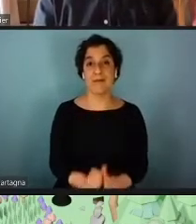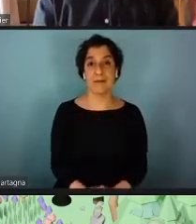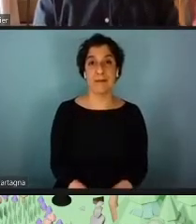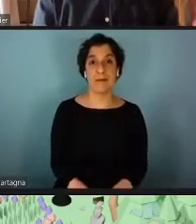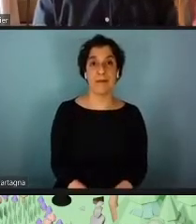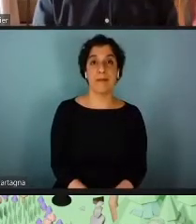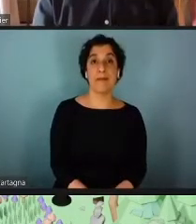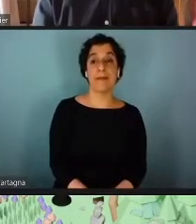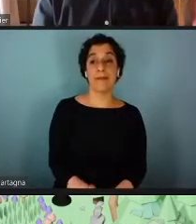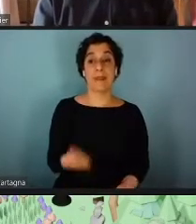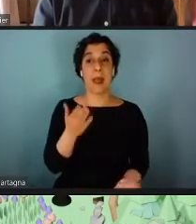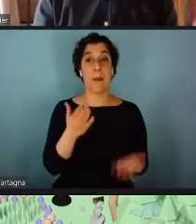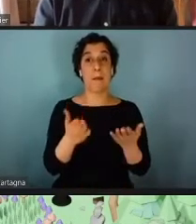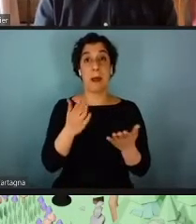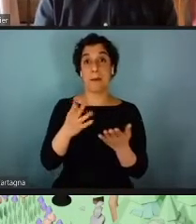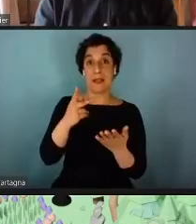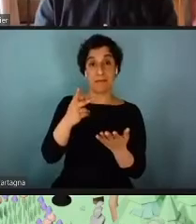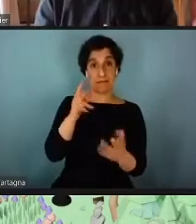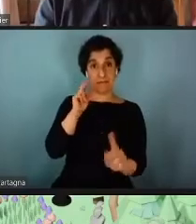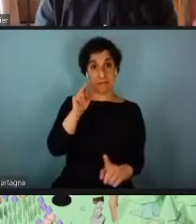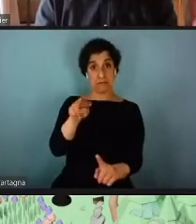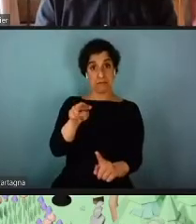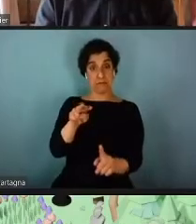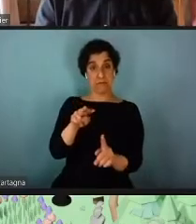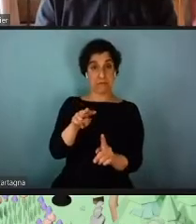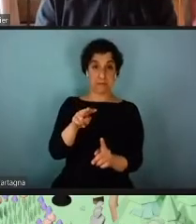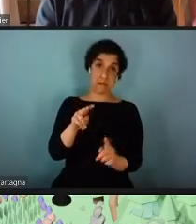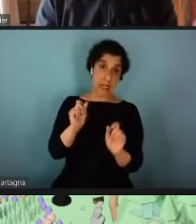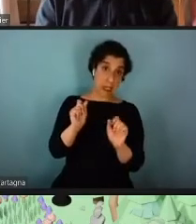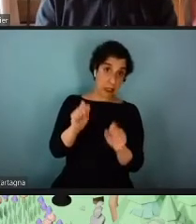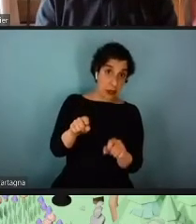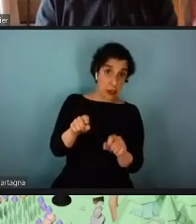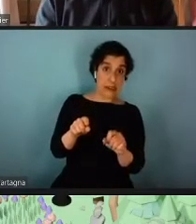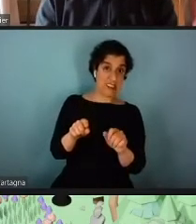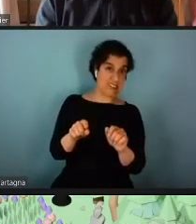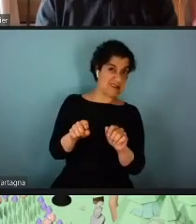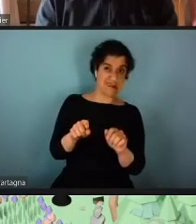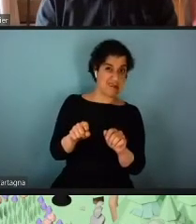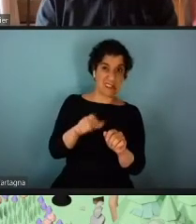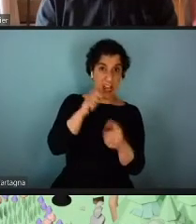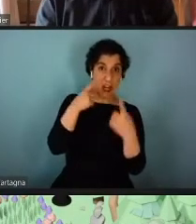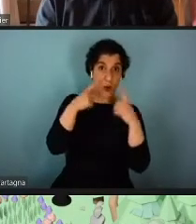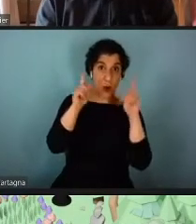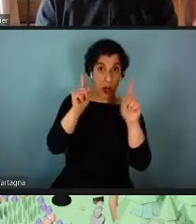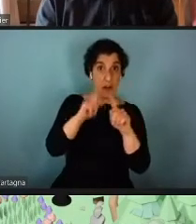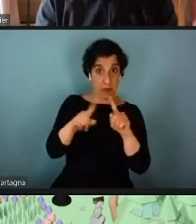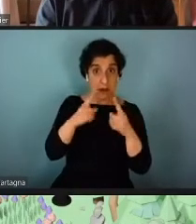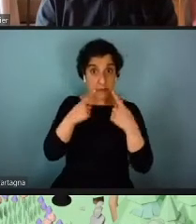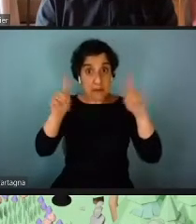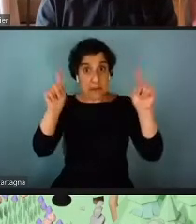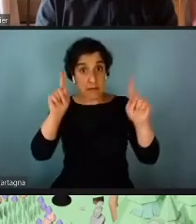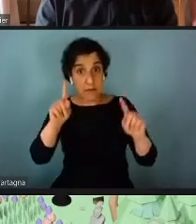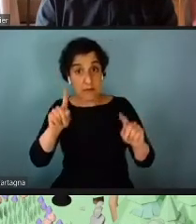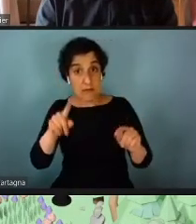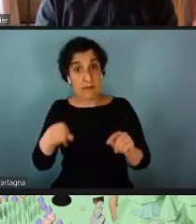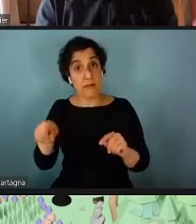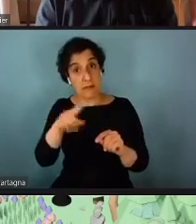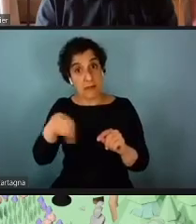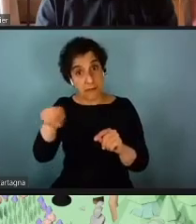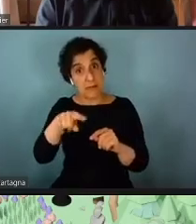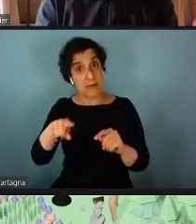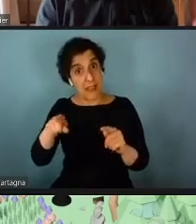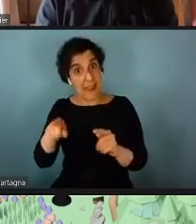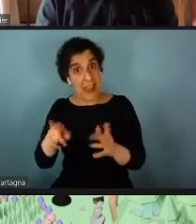externally from that project that maybe it couldn't have worked. So they were essentially the group that really pushed it